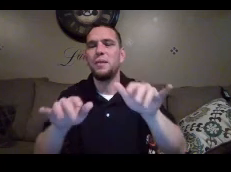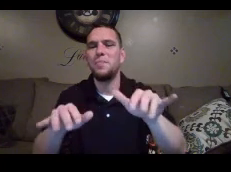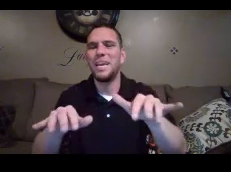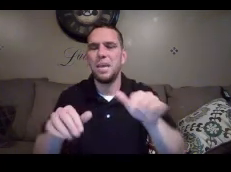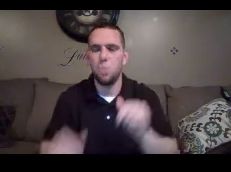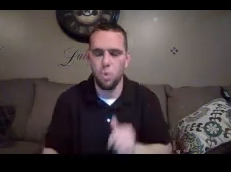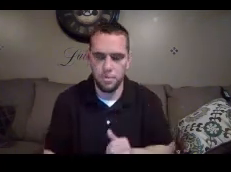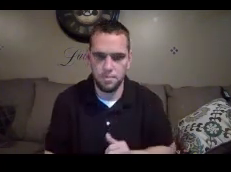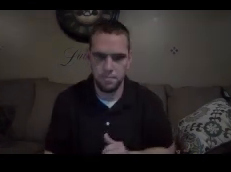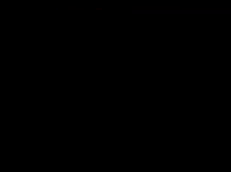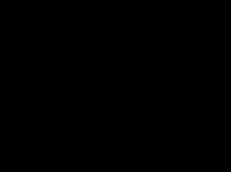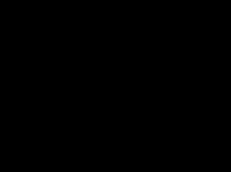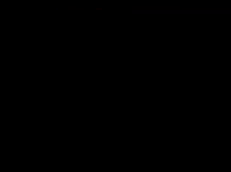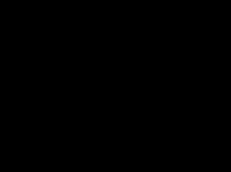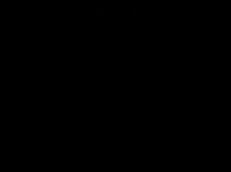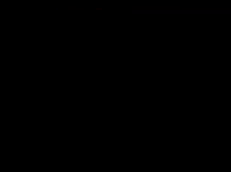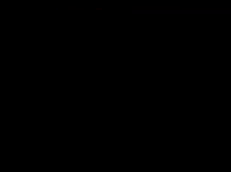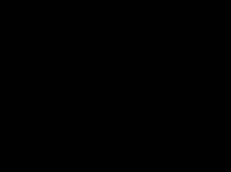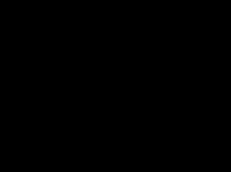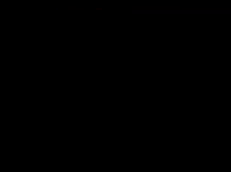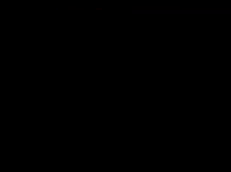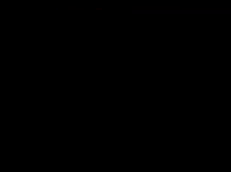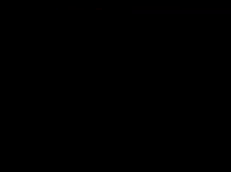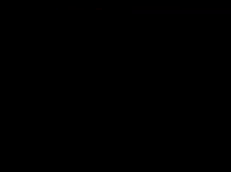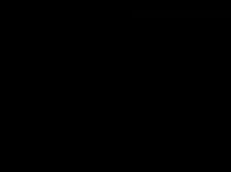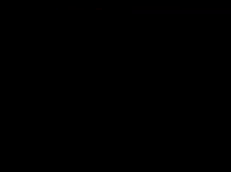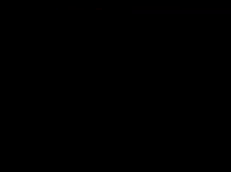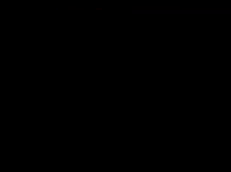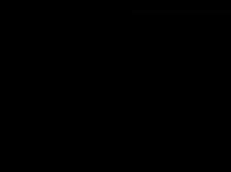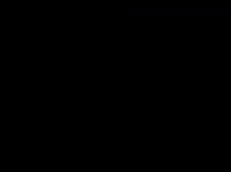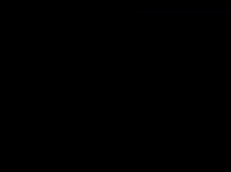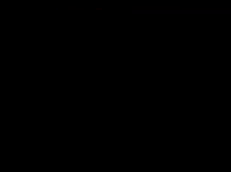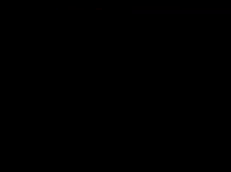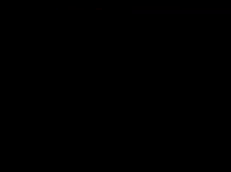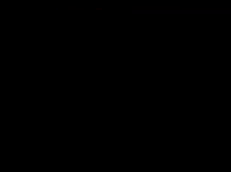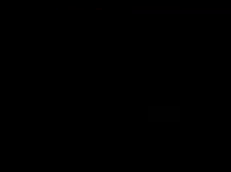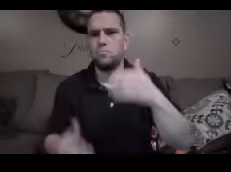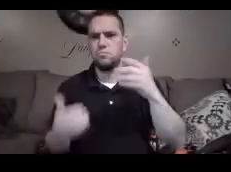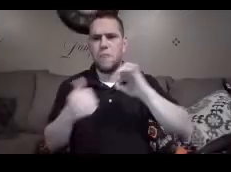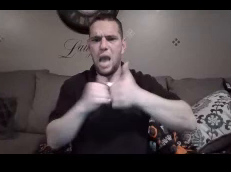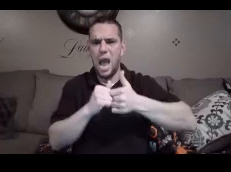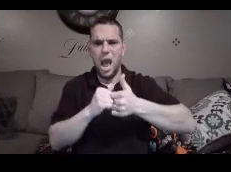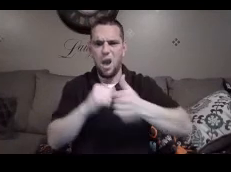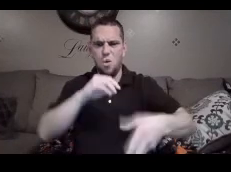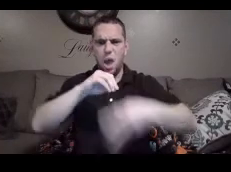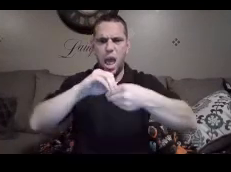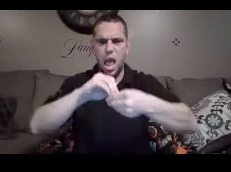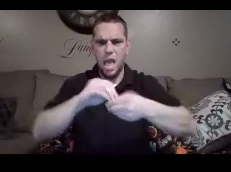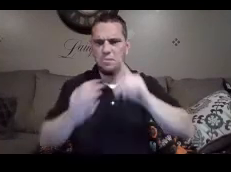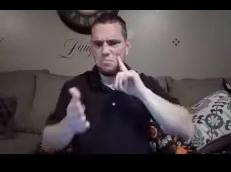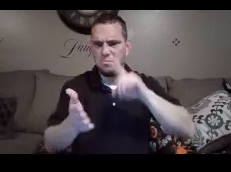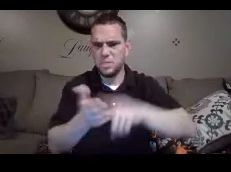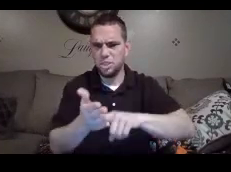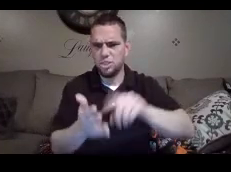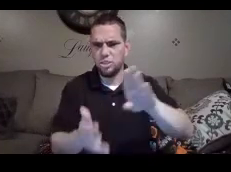Another great question is, what is the best way to add a checkbox under developer?